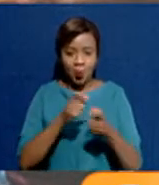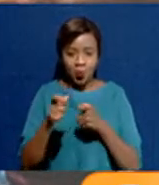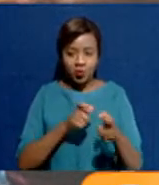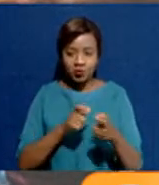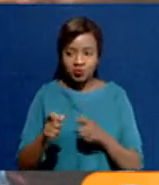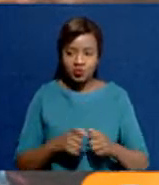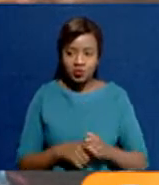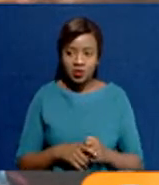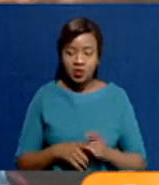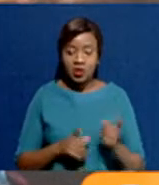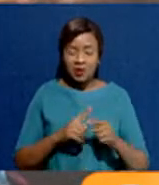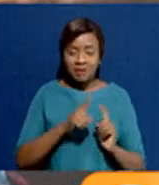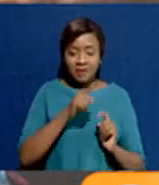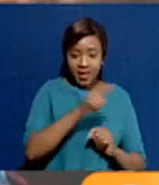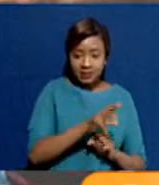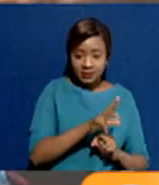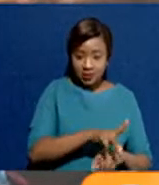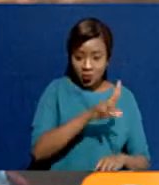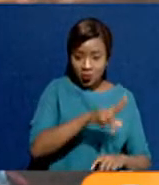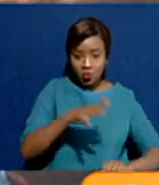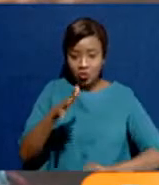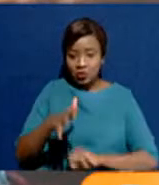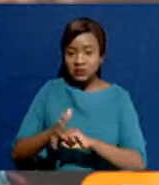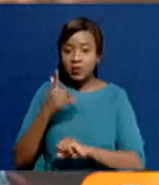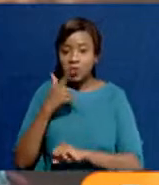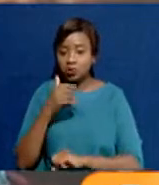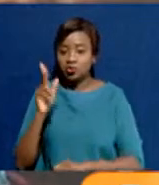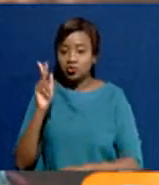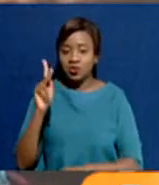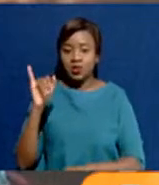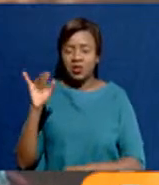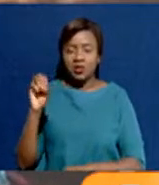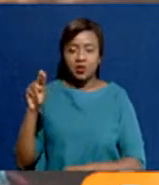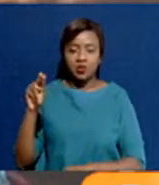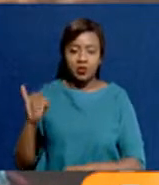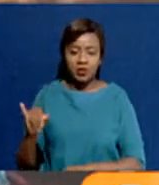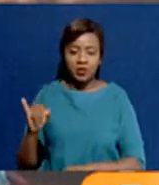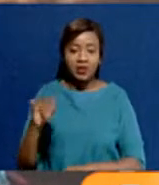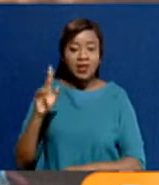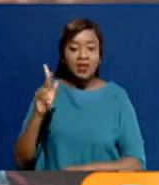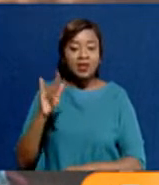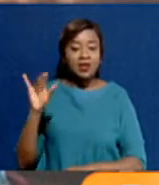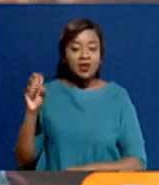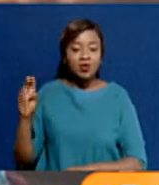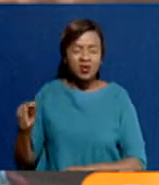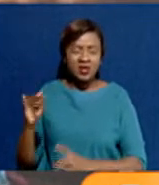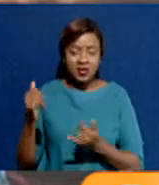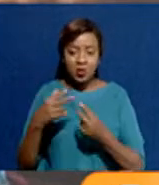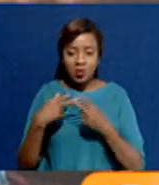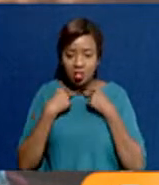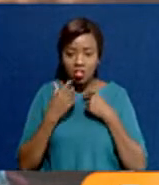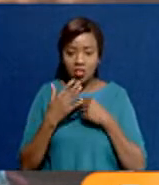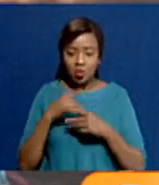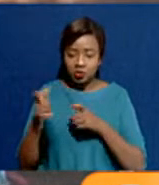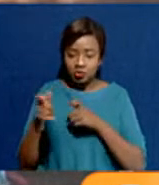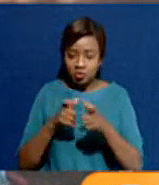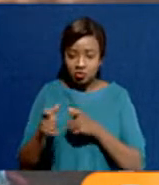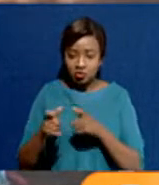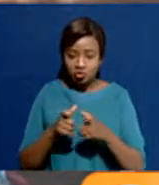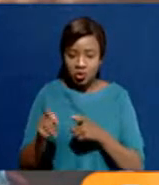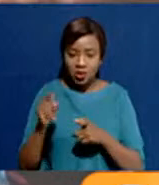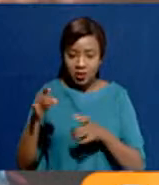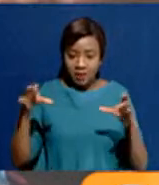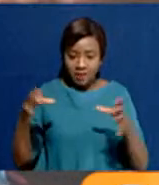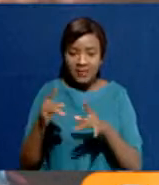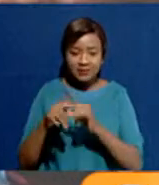weight behind embattled Secretary General Jeremiah Kioni, who is locked up in a battle for the control of the party with a faction led